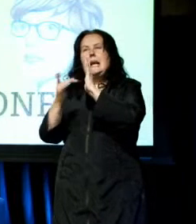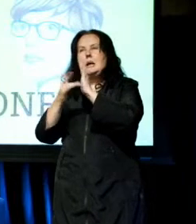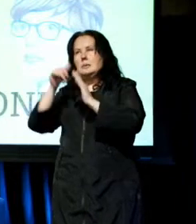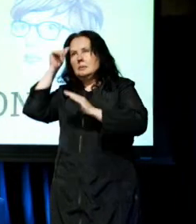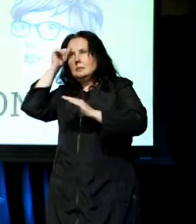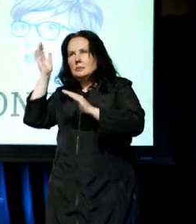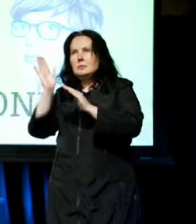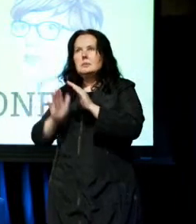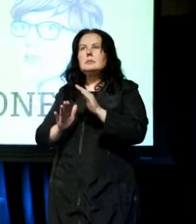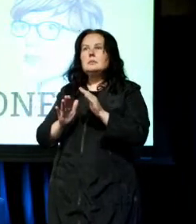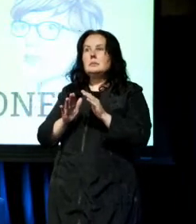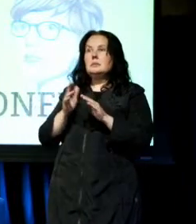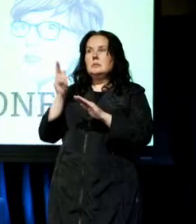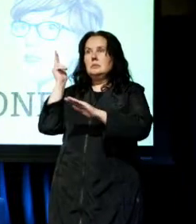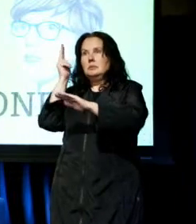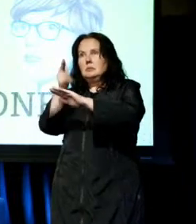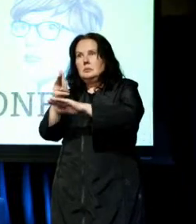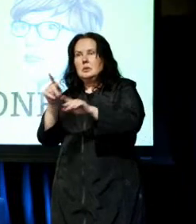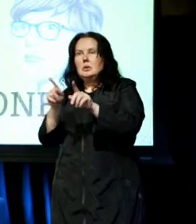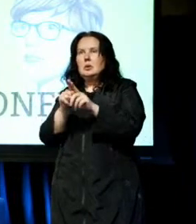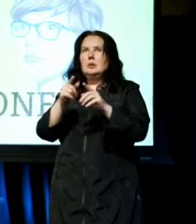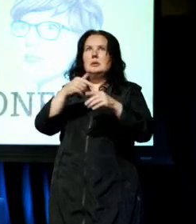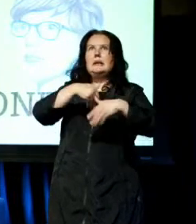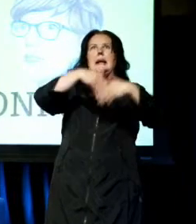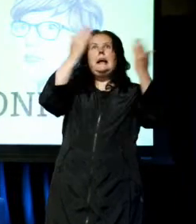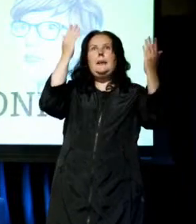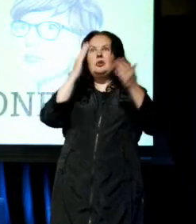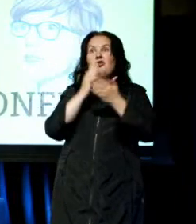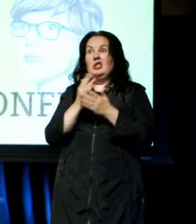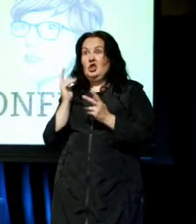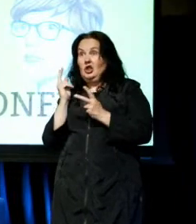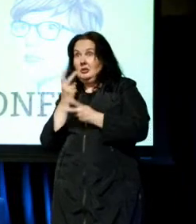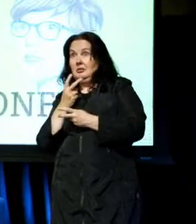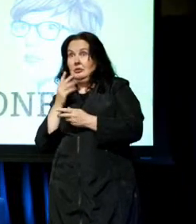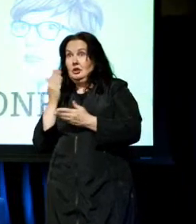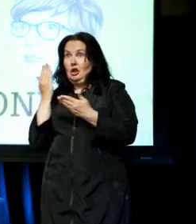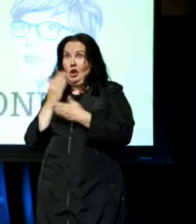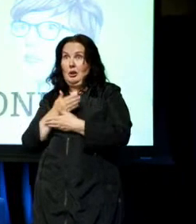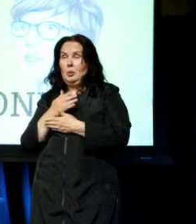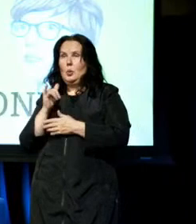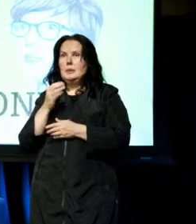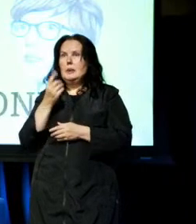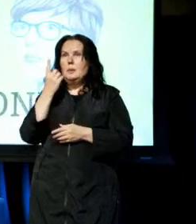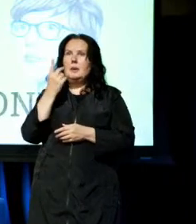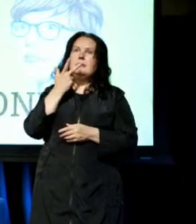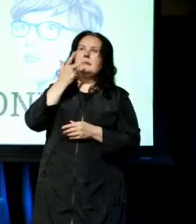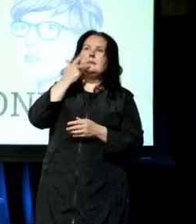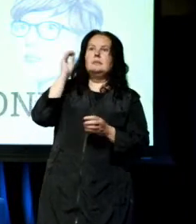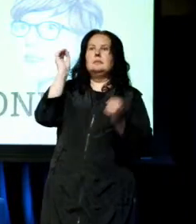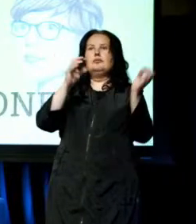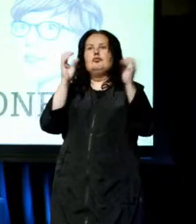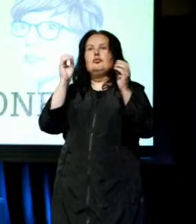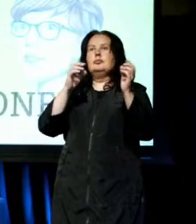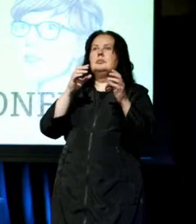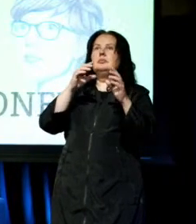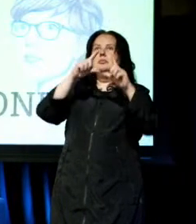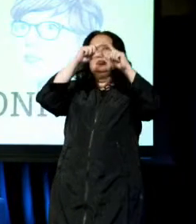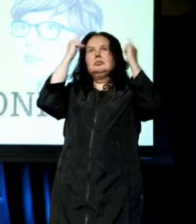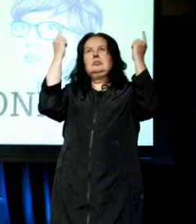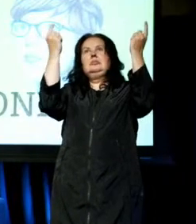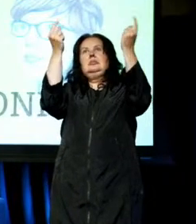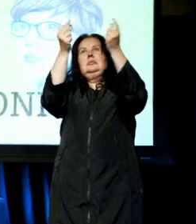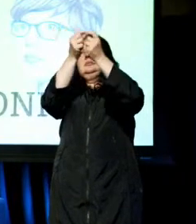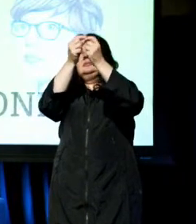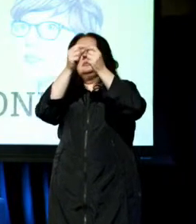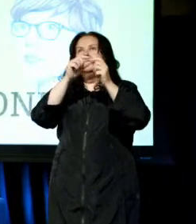know-how. It's like we're shooting, like, day for night or, you know, someone's mocking up a spaceship, you know, in, like, a